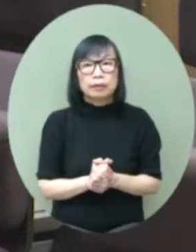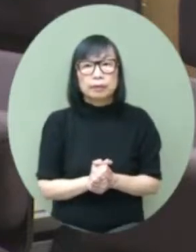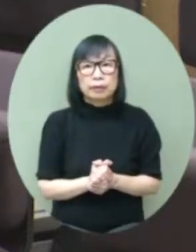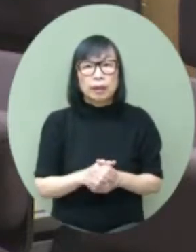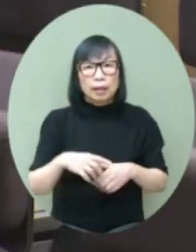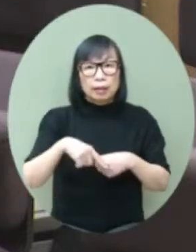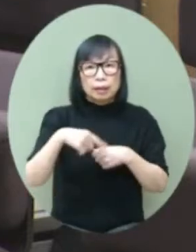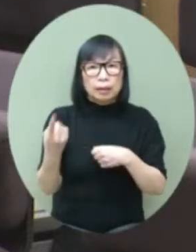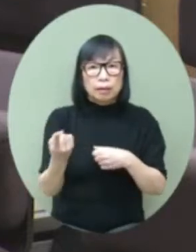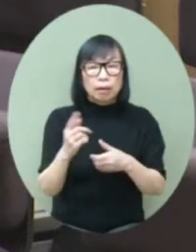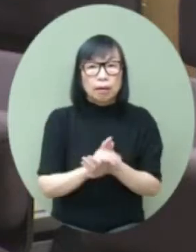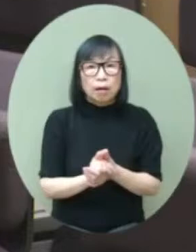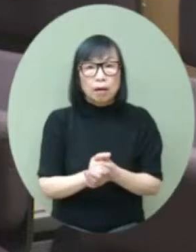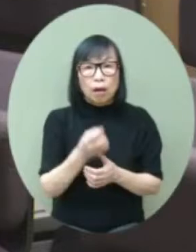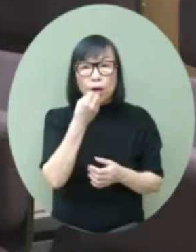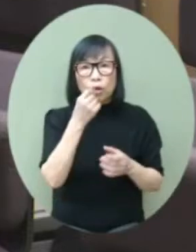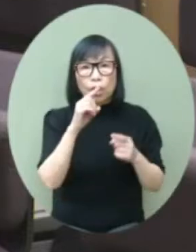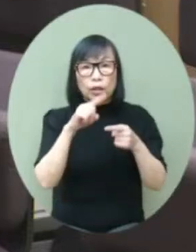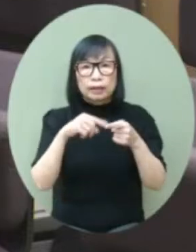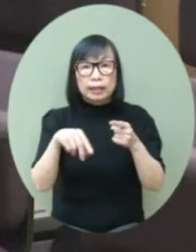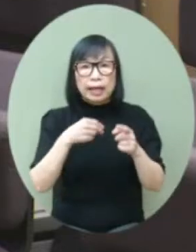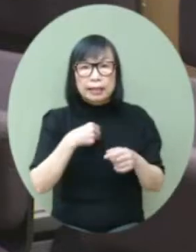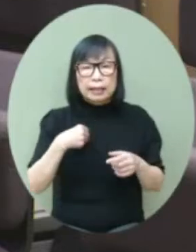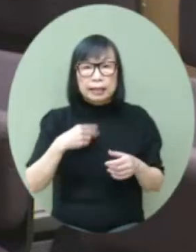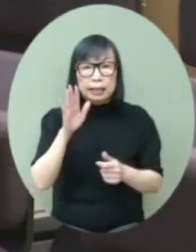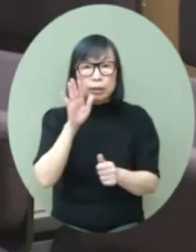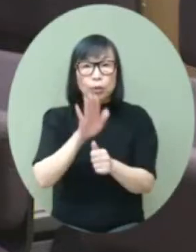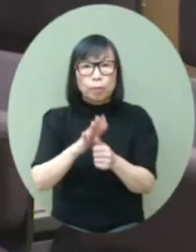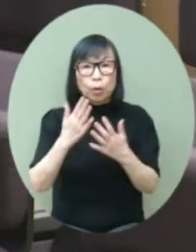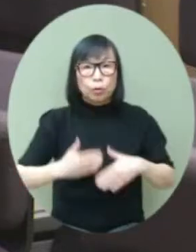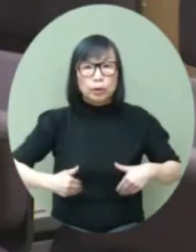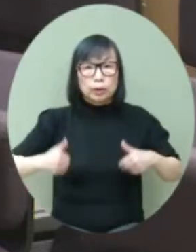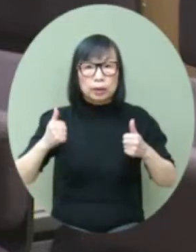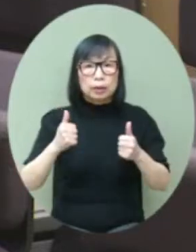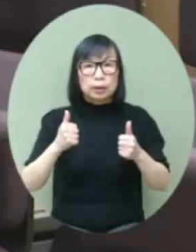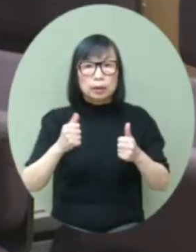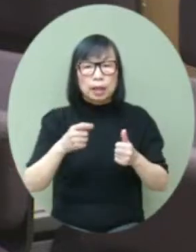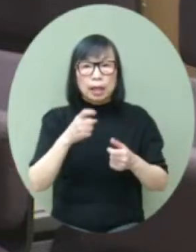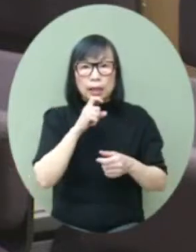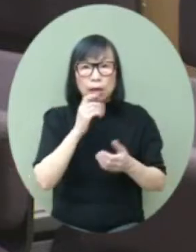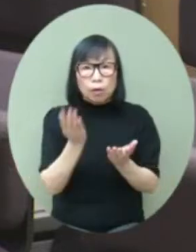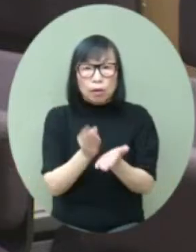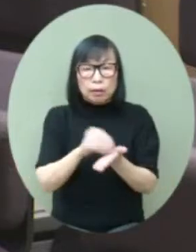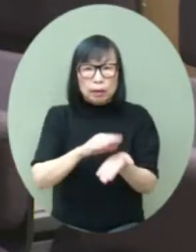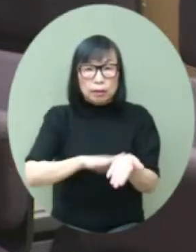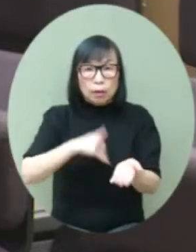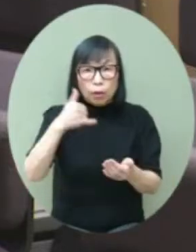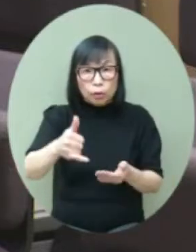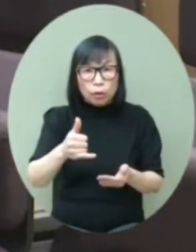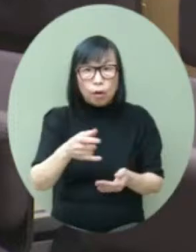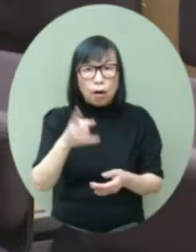others? Also, the Hong Kong University,